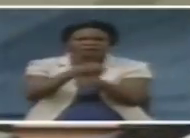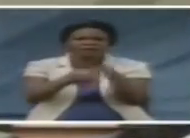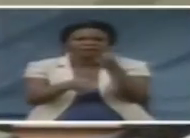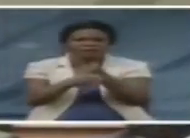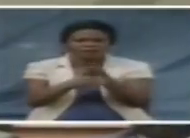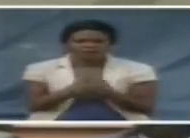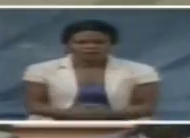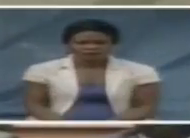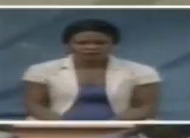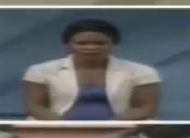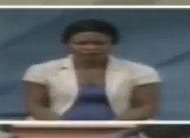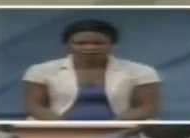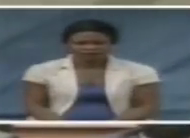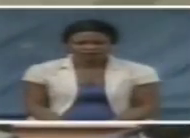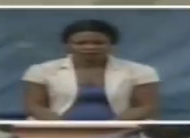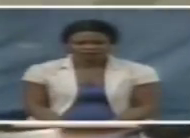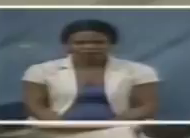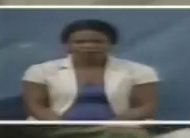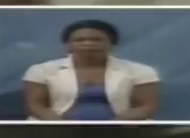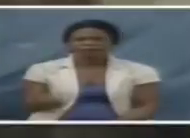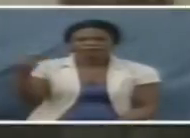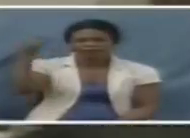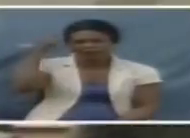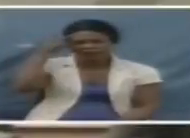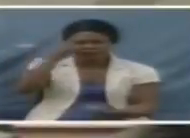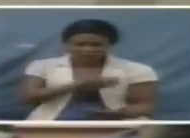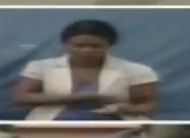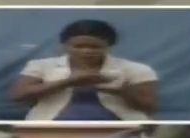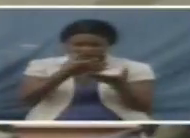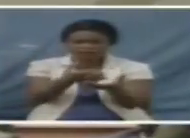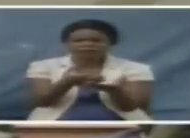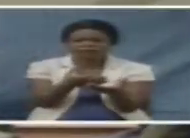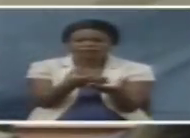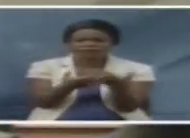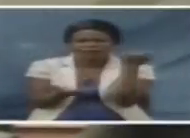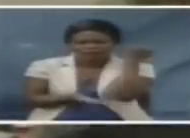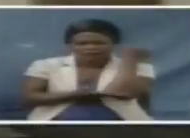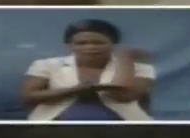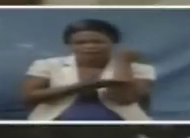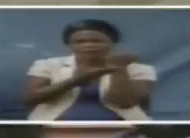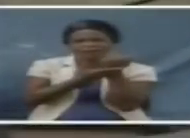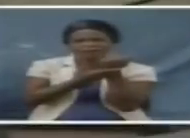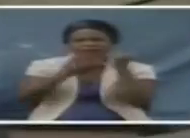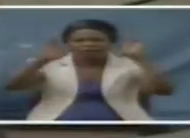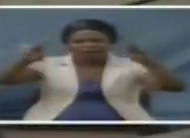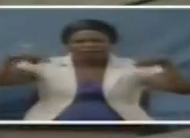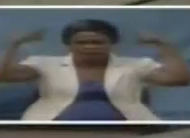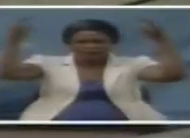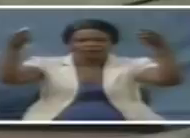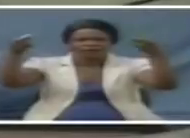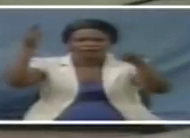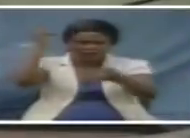electrification infrastructure. Feeder roads, Mr. Speaker. Government is committed to